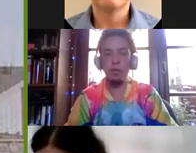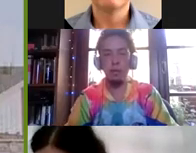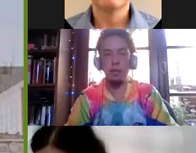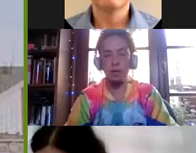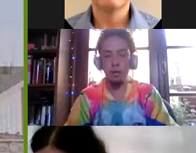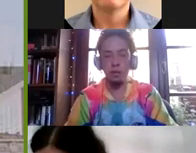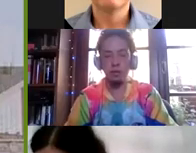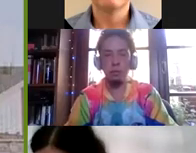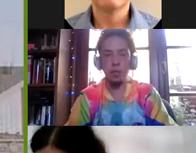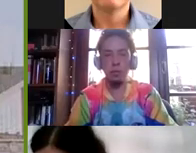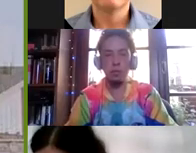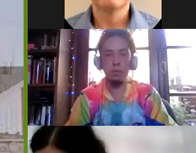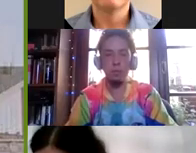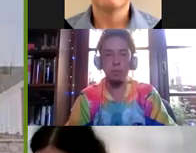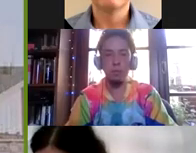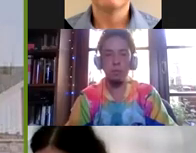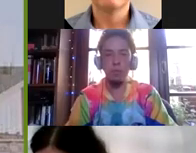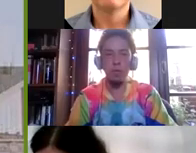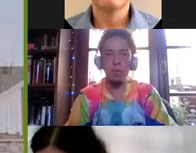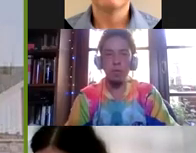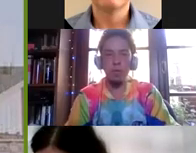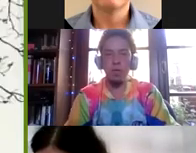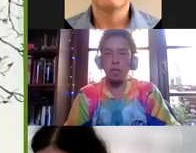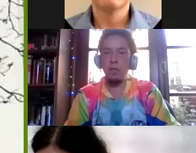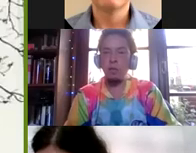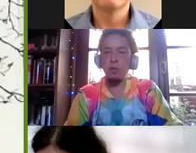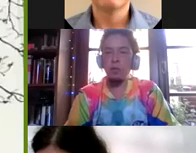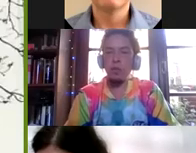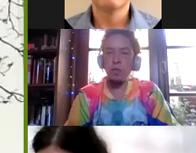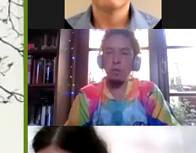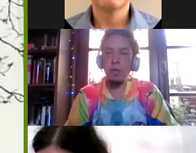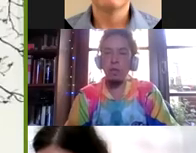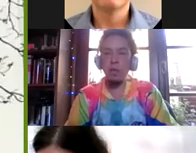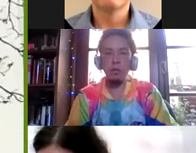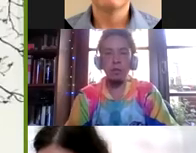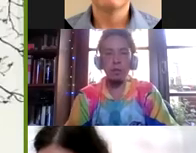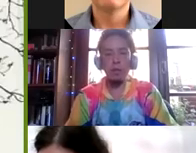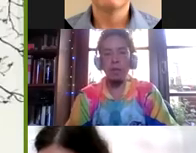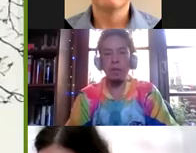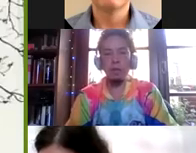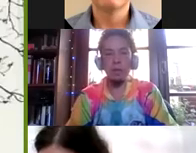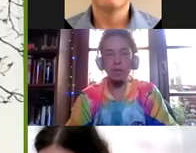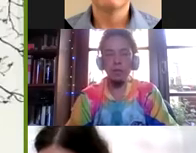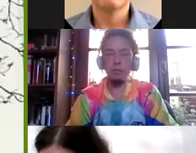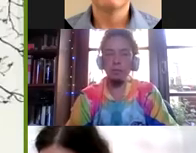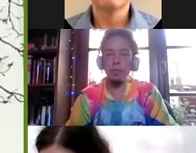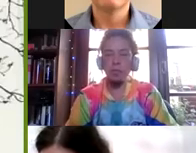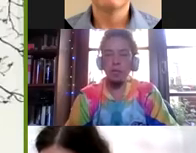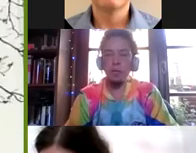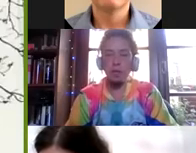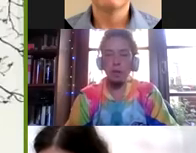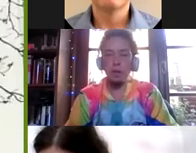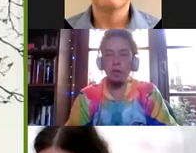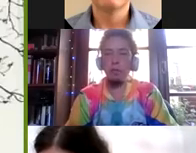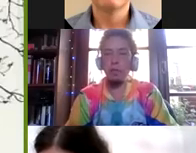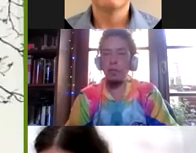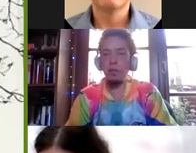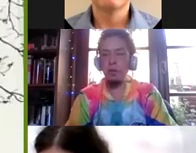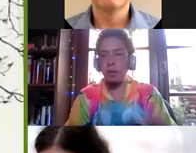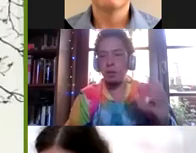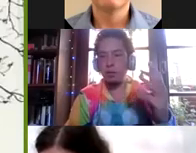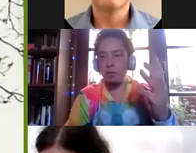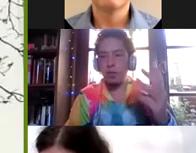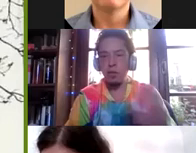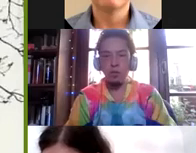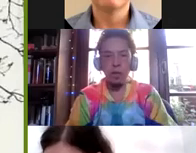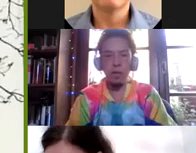presentation that says the title of our presentation is "With no healthcare, there is no pride." We are located in Buenos Aires,